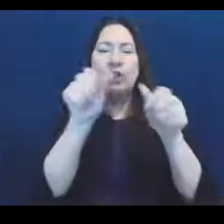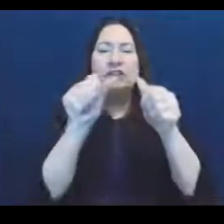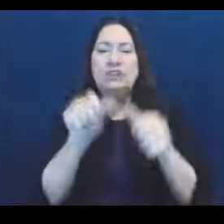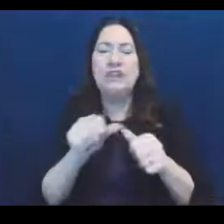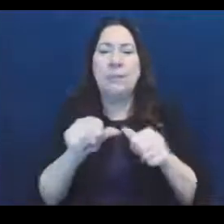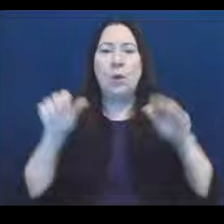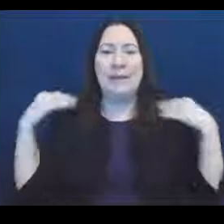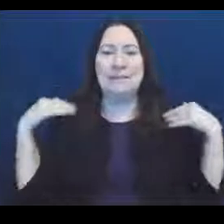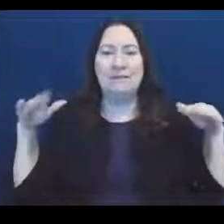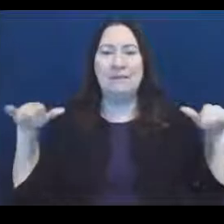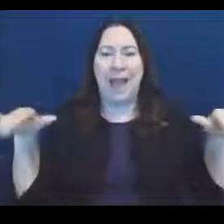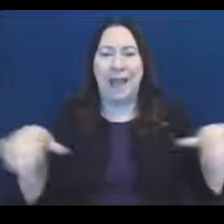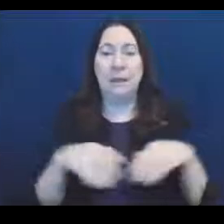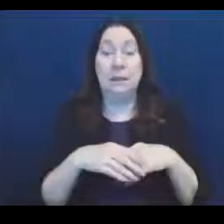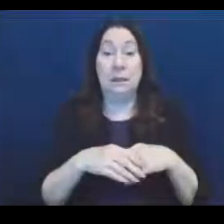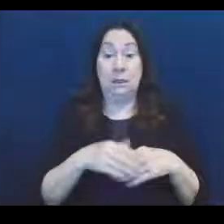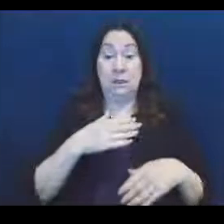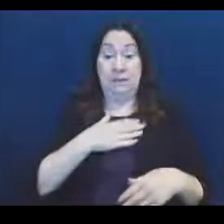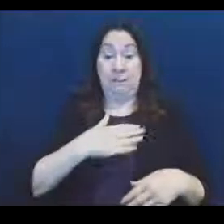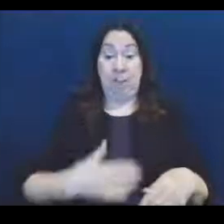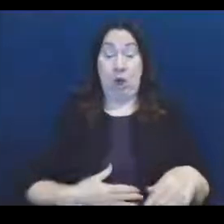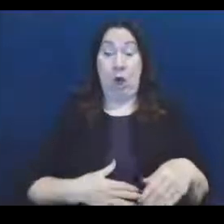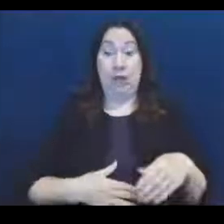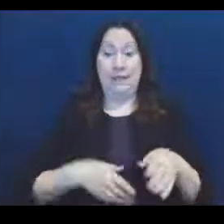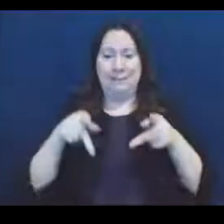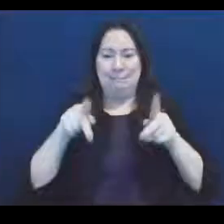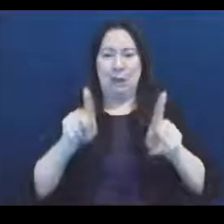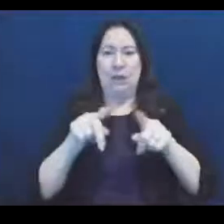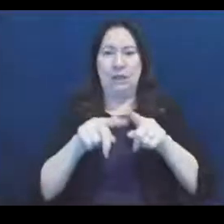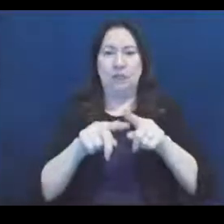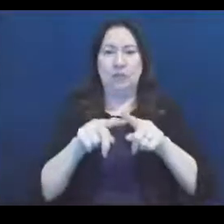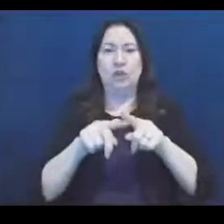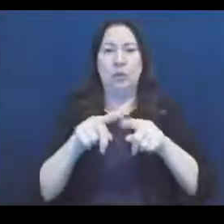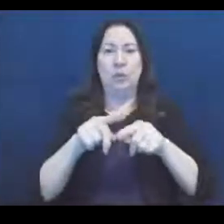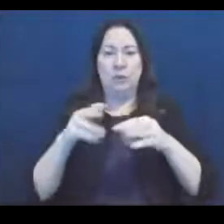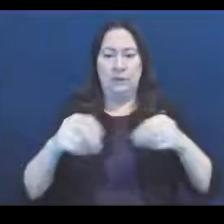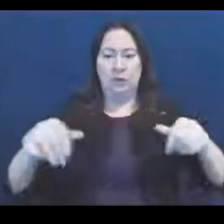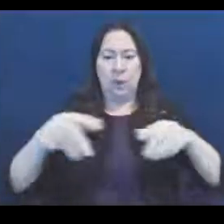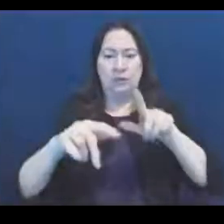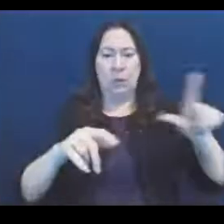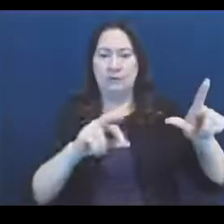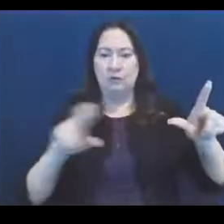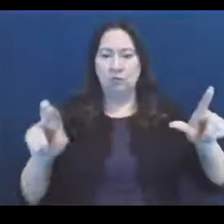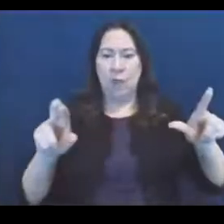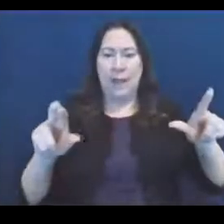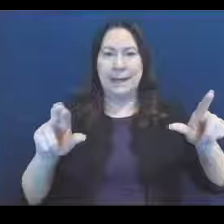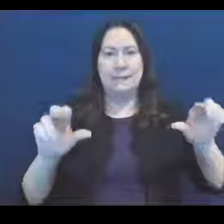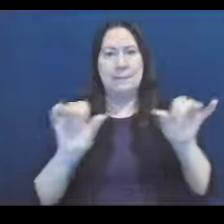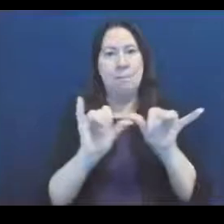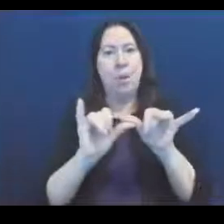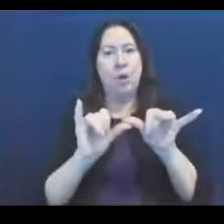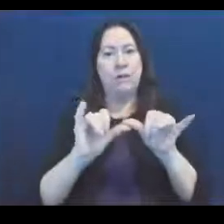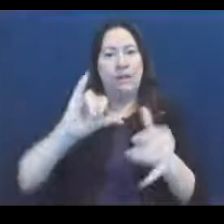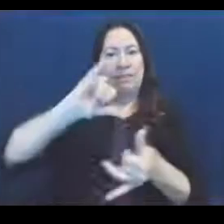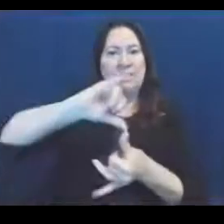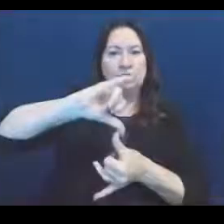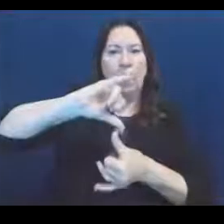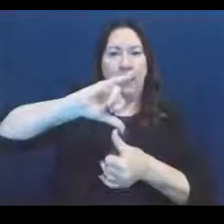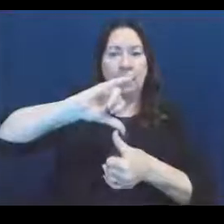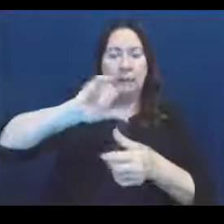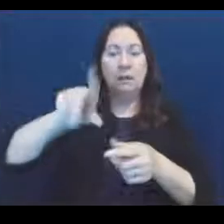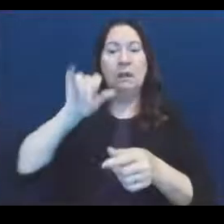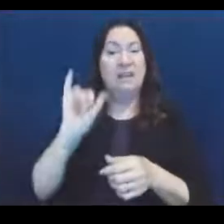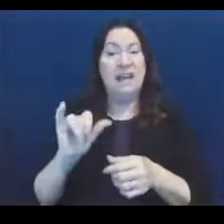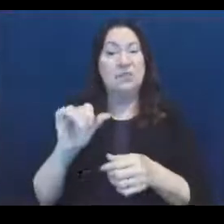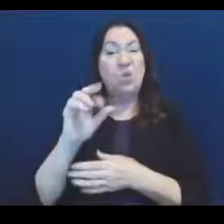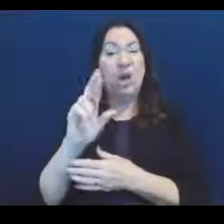got its body parallel to the ground, so it measures much, much longer in that left-right dimension than it does on the up and down dimension. That's what the radar is showing us